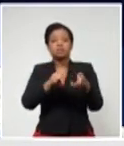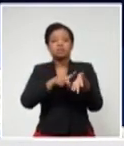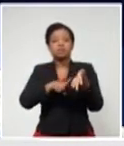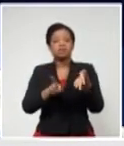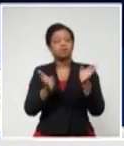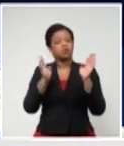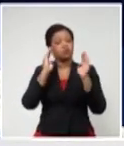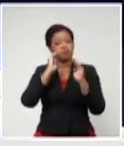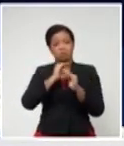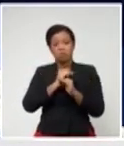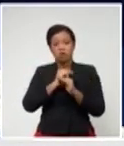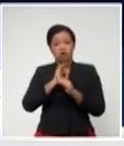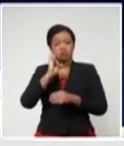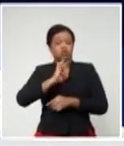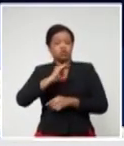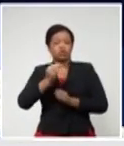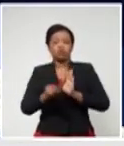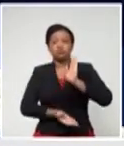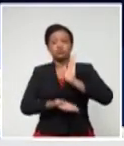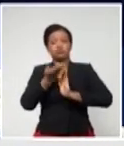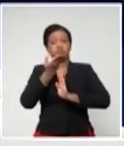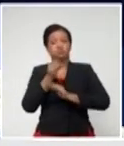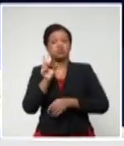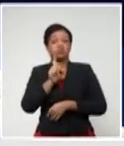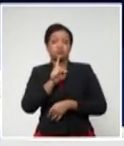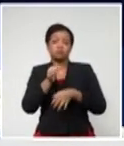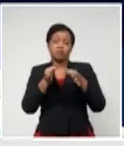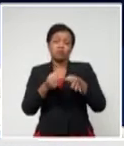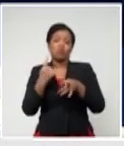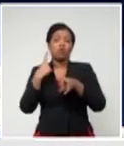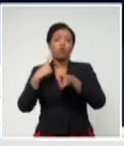provinces' confirmed case rate.